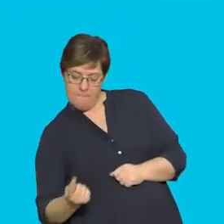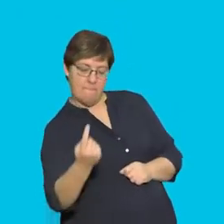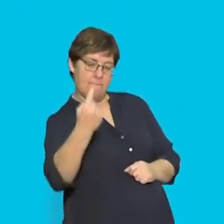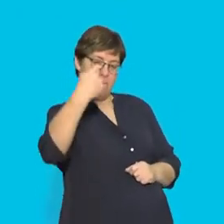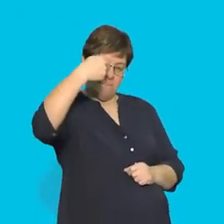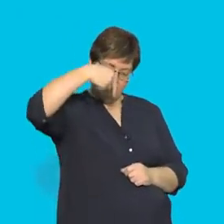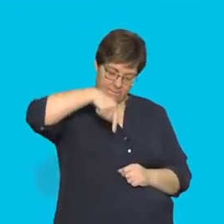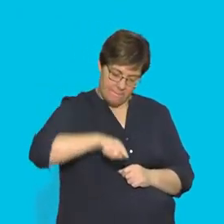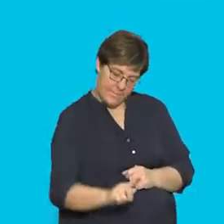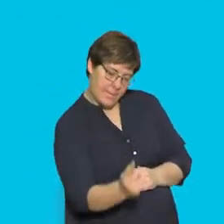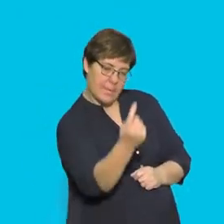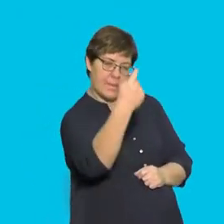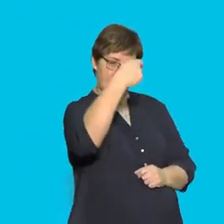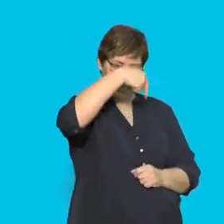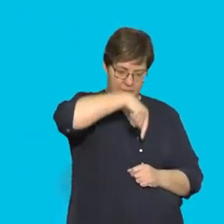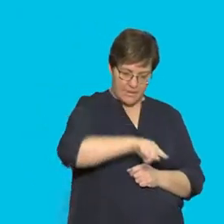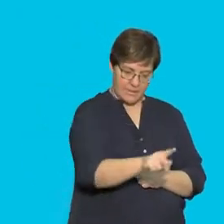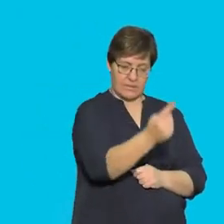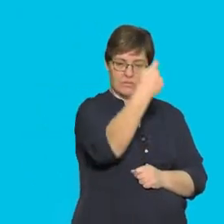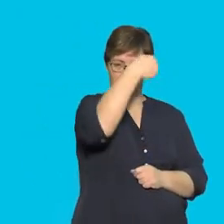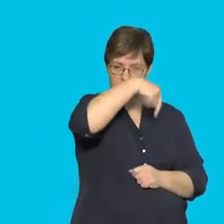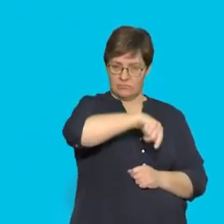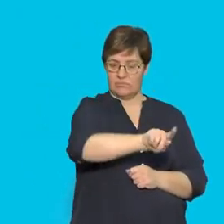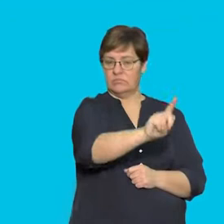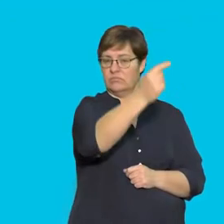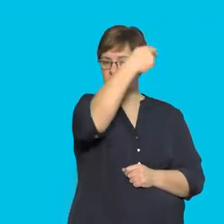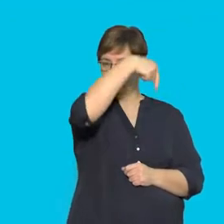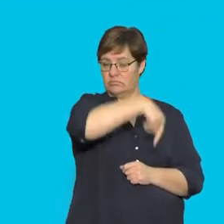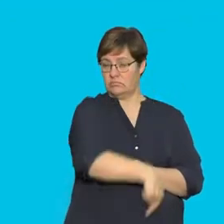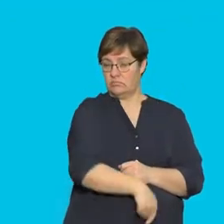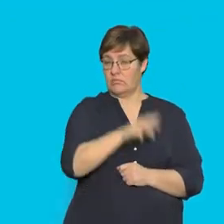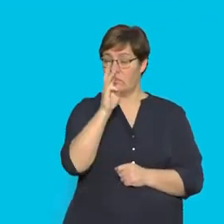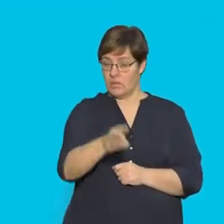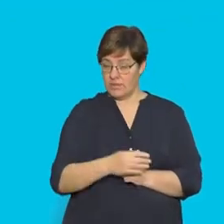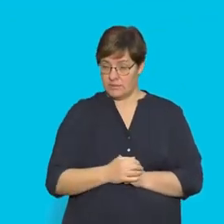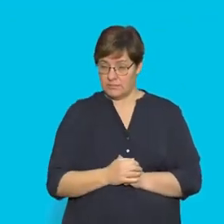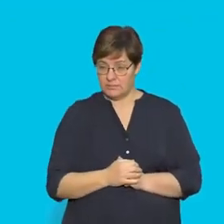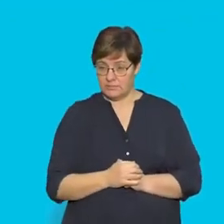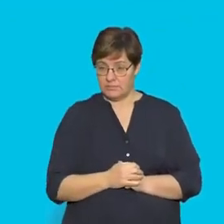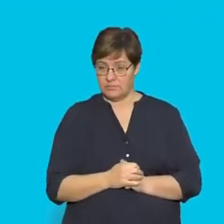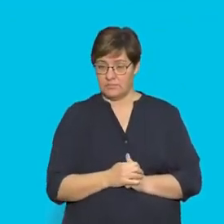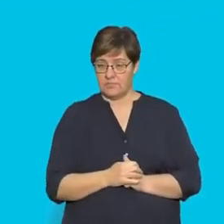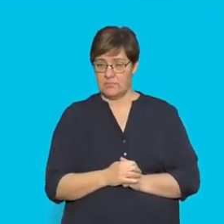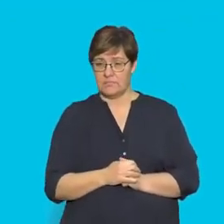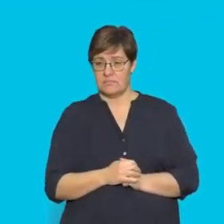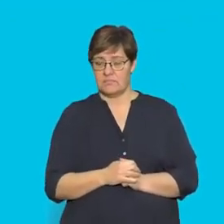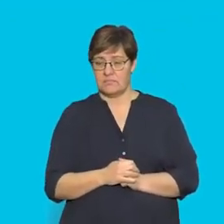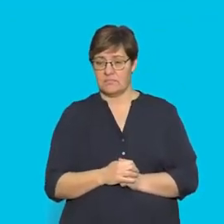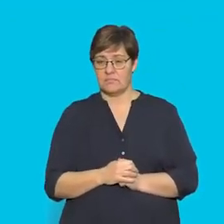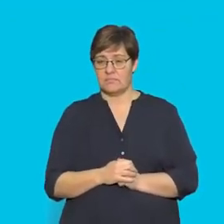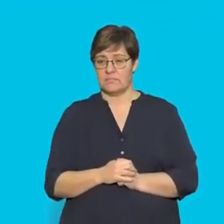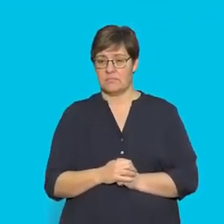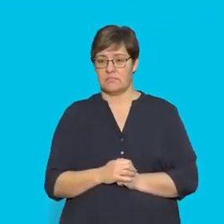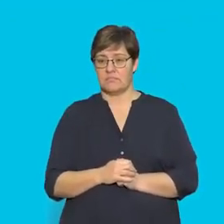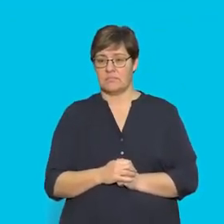and it's going to come down on this side, and it's going to come down on this side, and it's going to come down on this side and